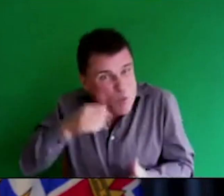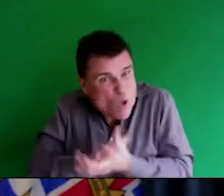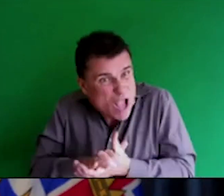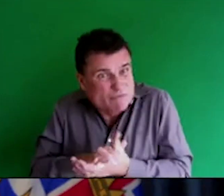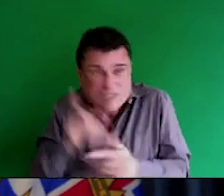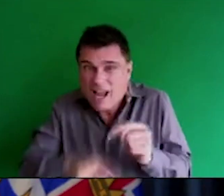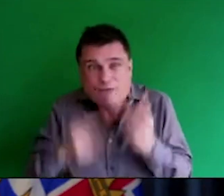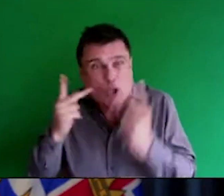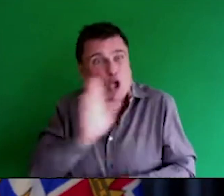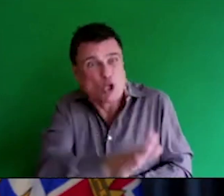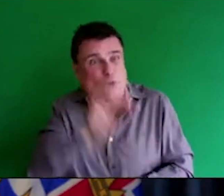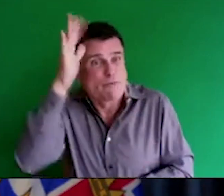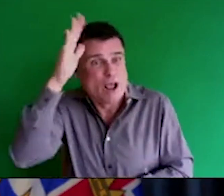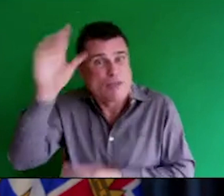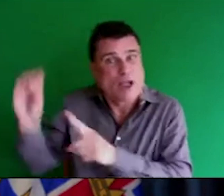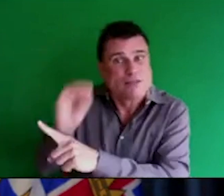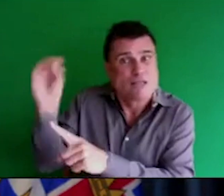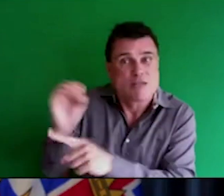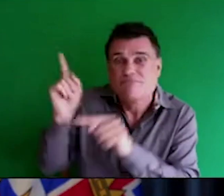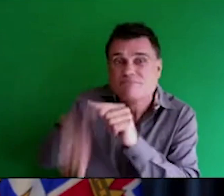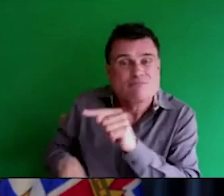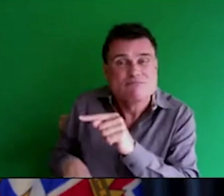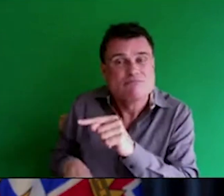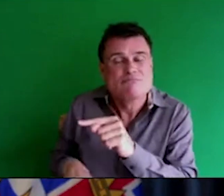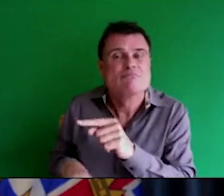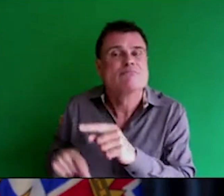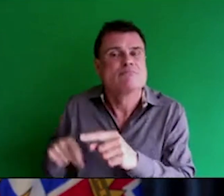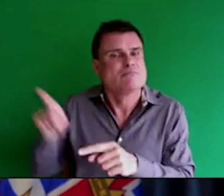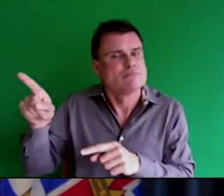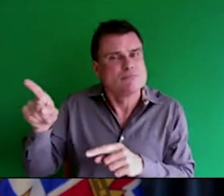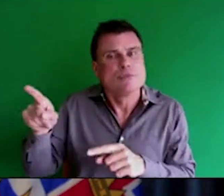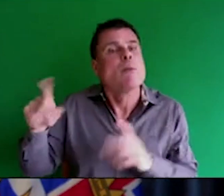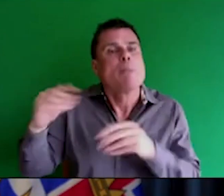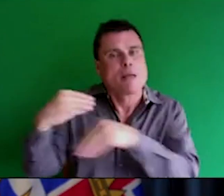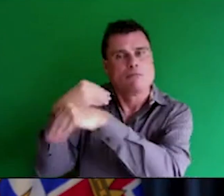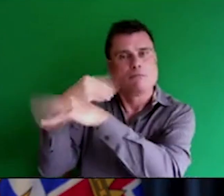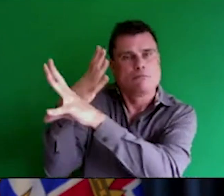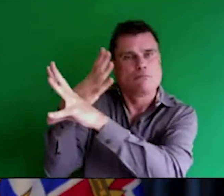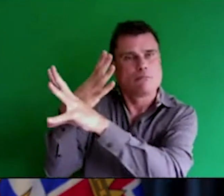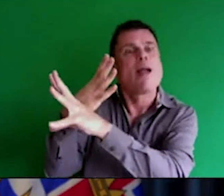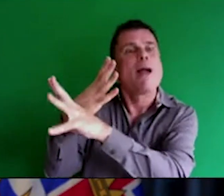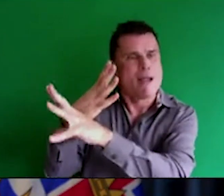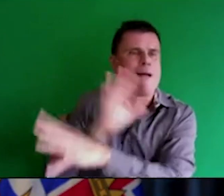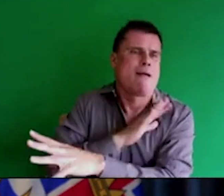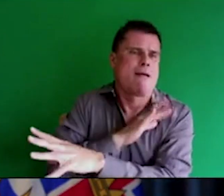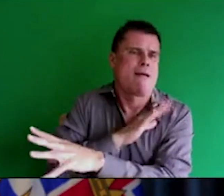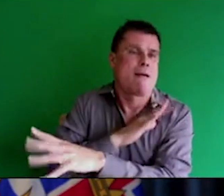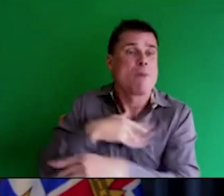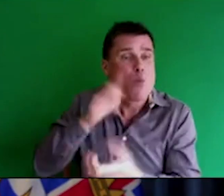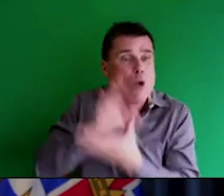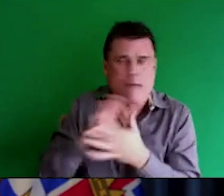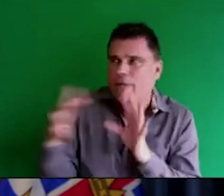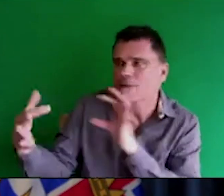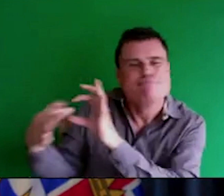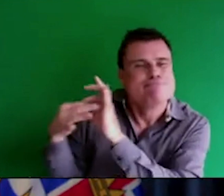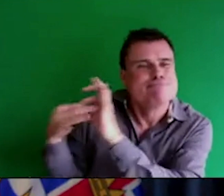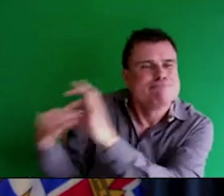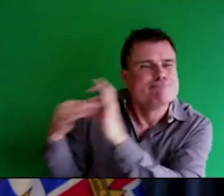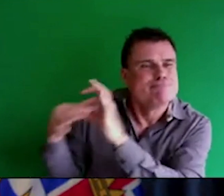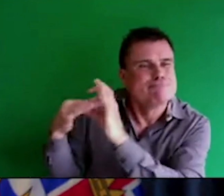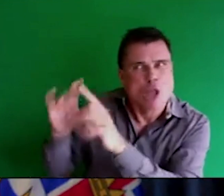of hours that were able to happen because we made it happen. And I think that British Columbians need to find ways